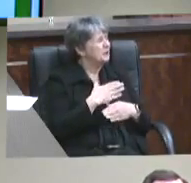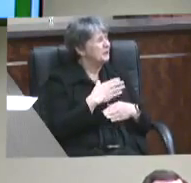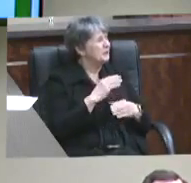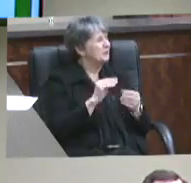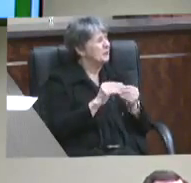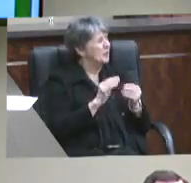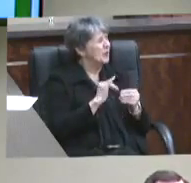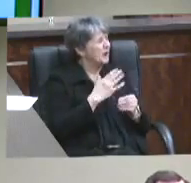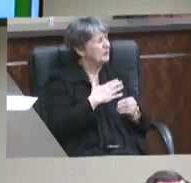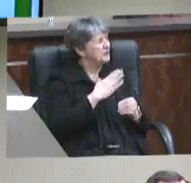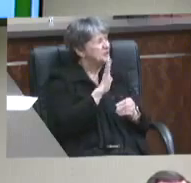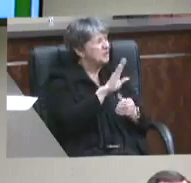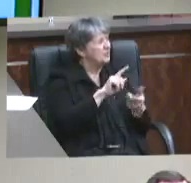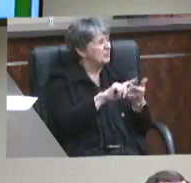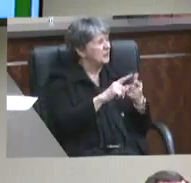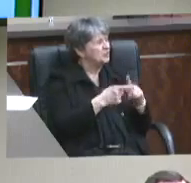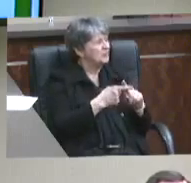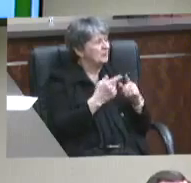friendship.